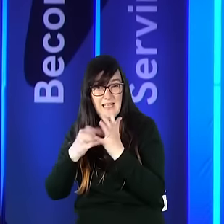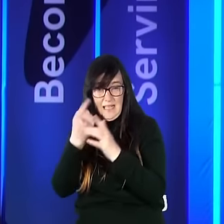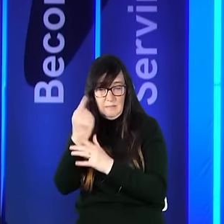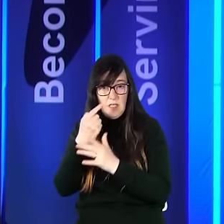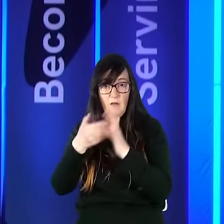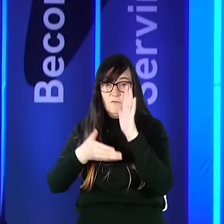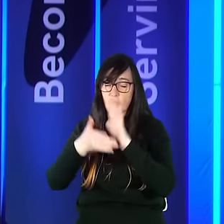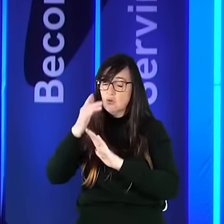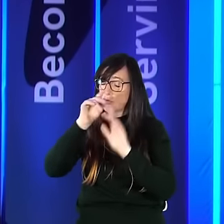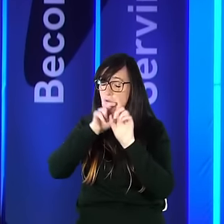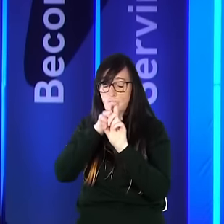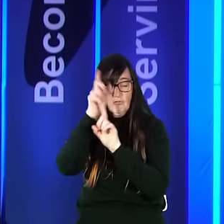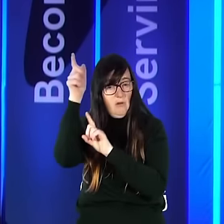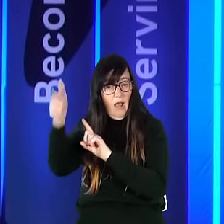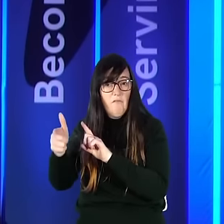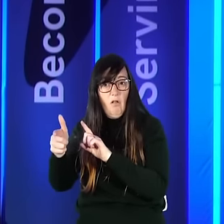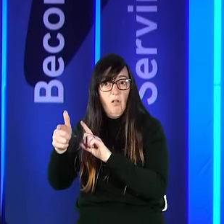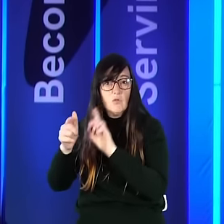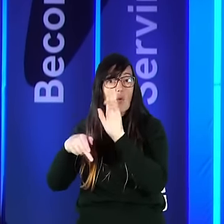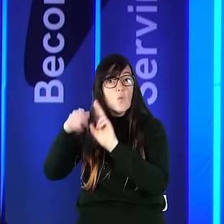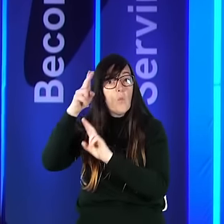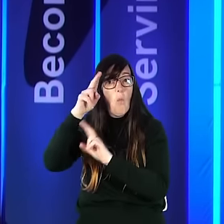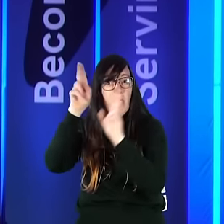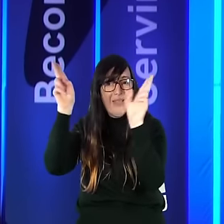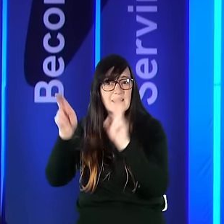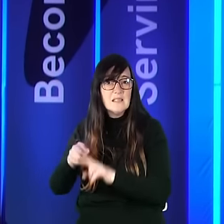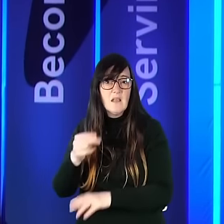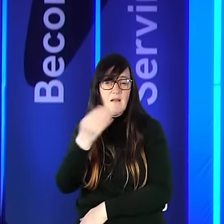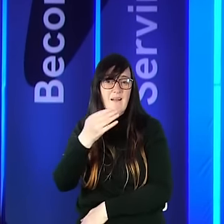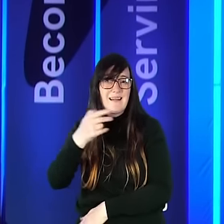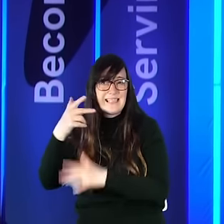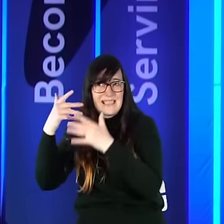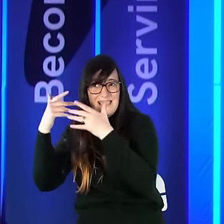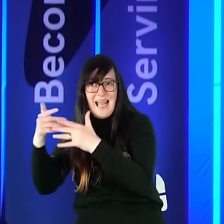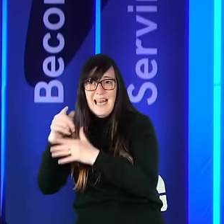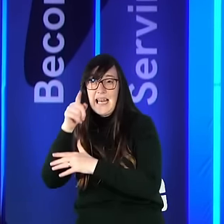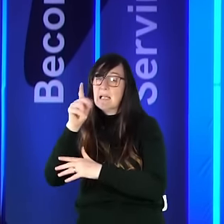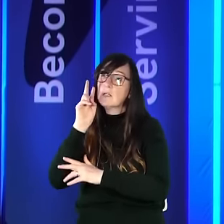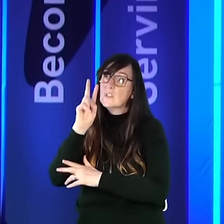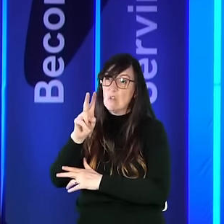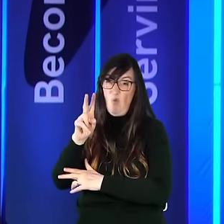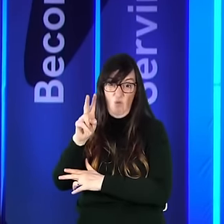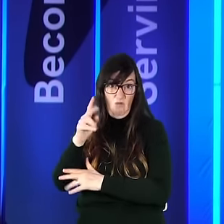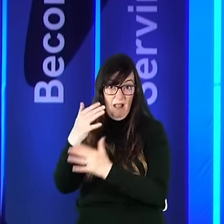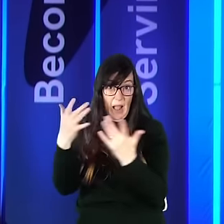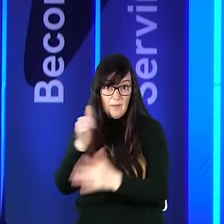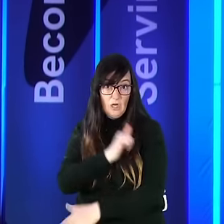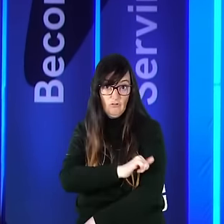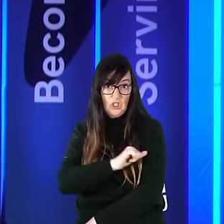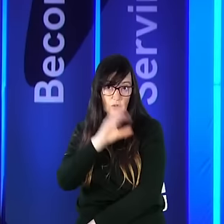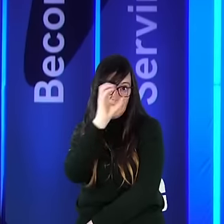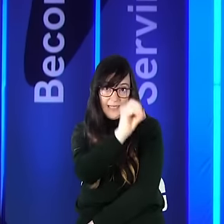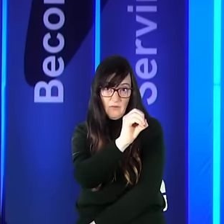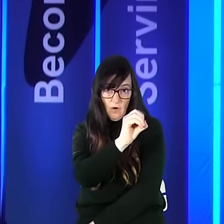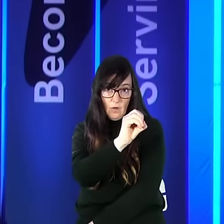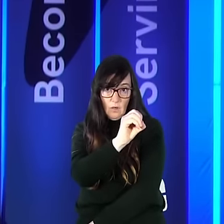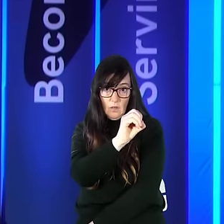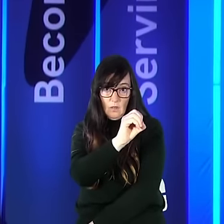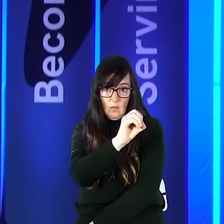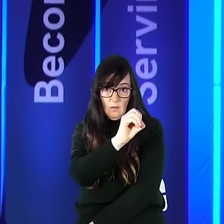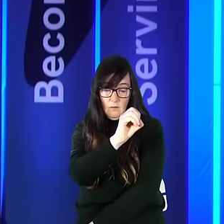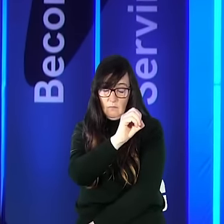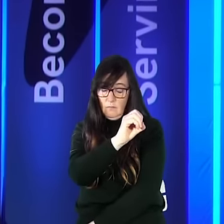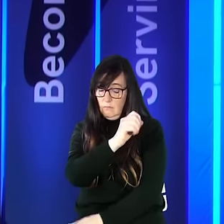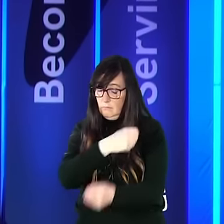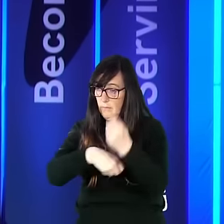India back in 1910. And he saw Manipur go from zero Christians to 90%